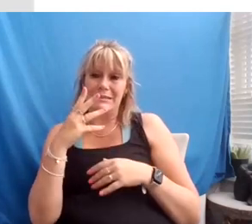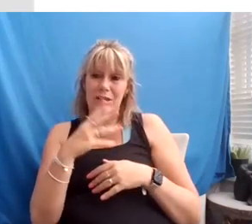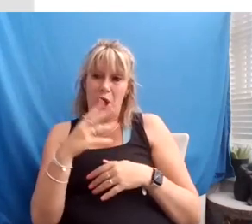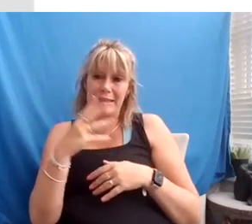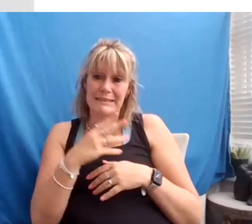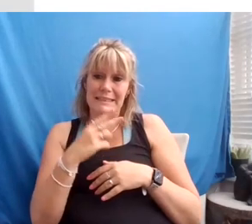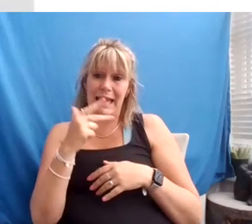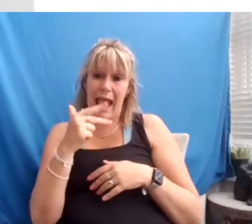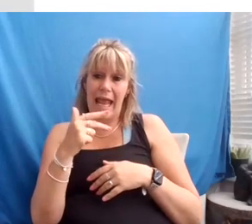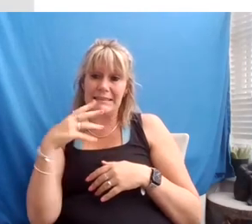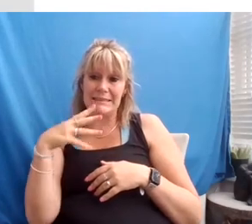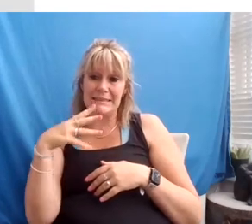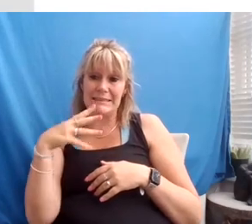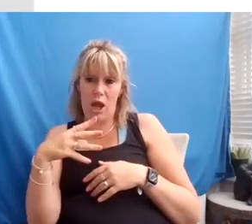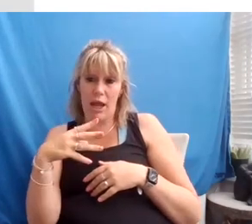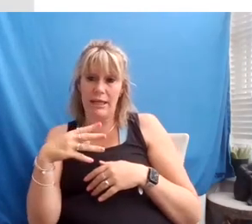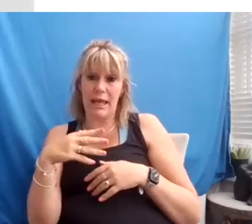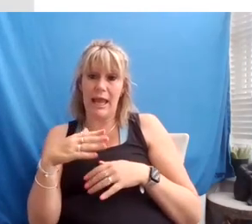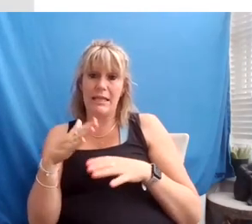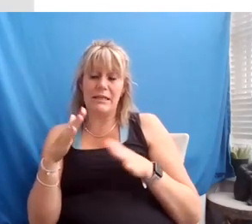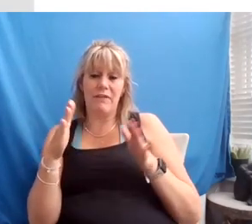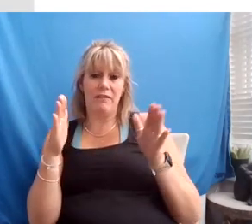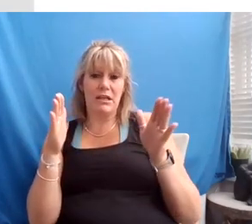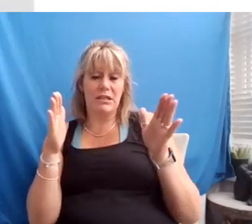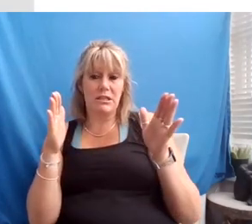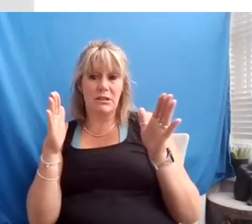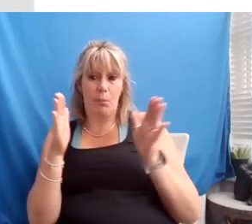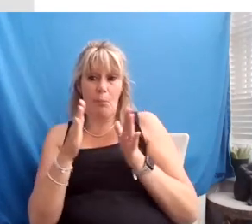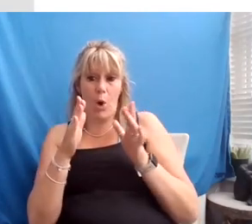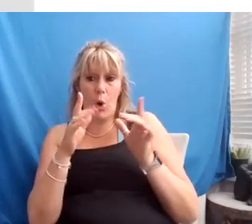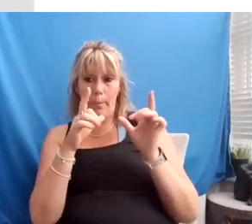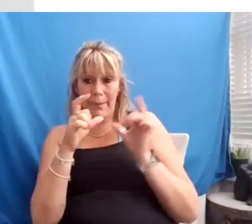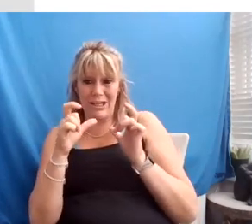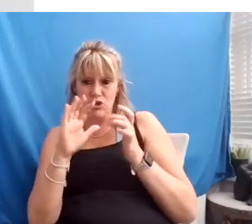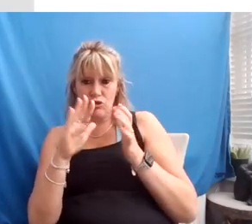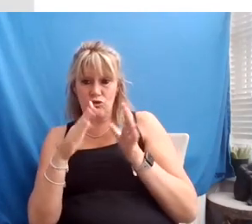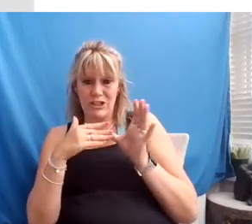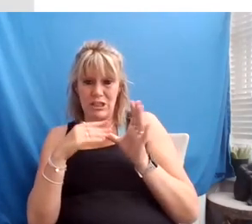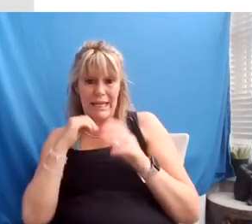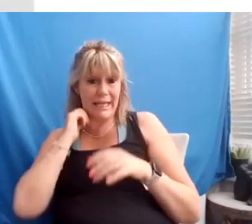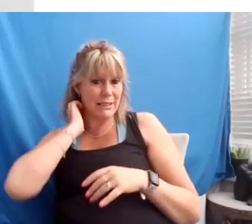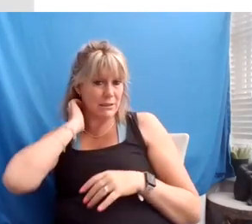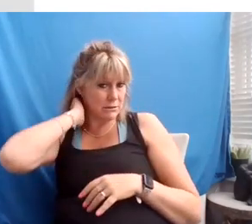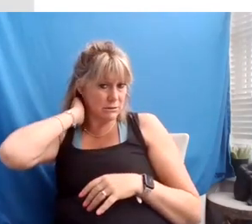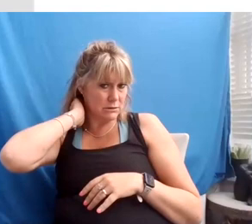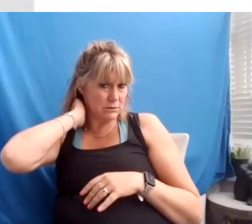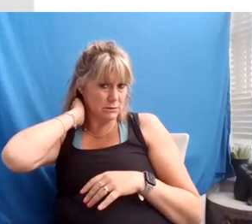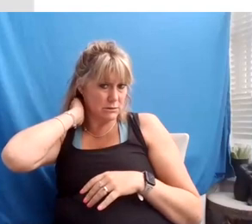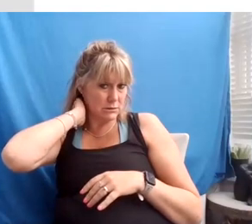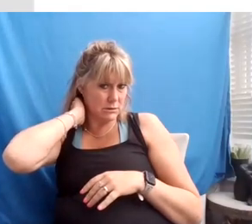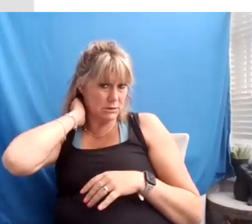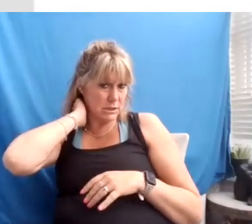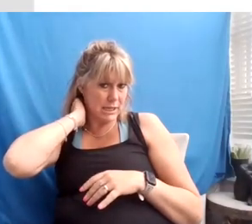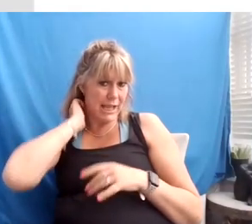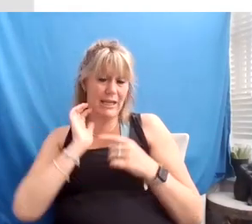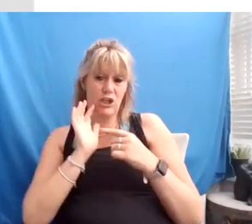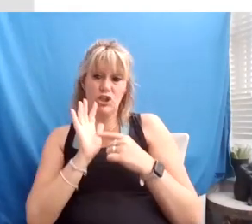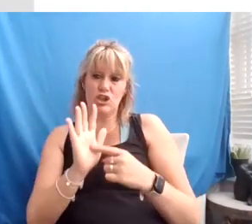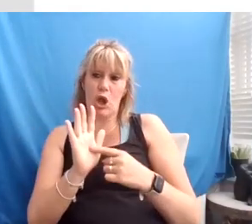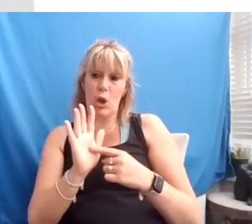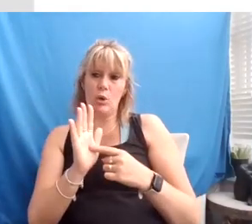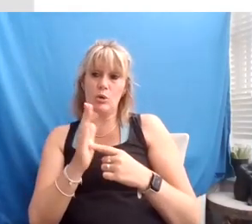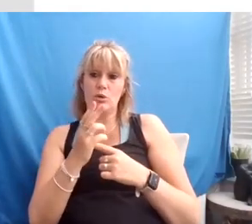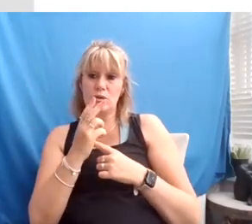And it's a small picture originally, and it shows a disused cotton mill where